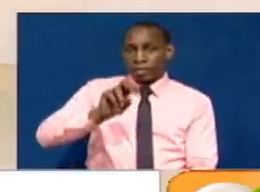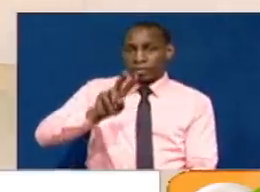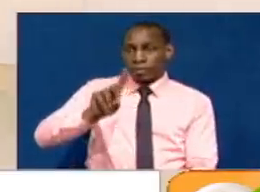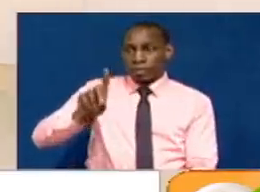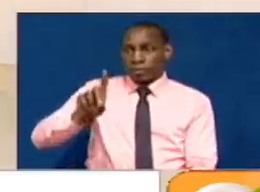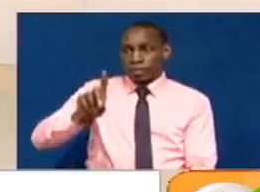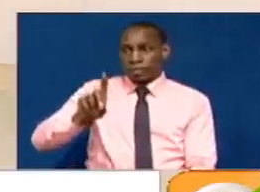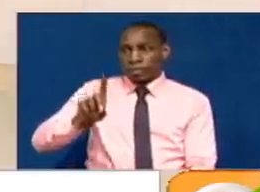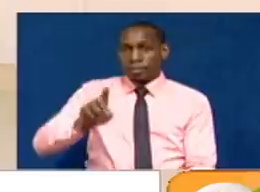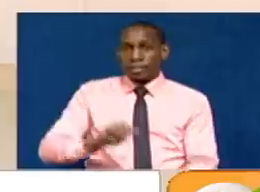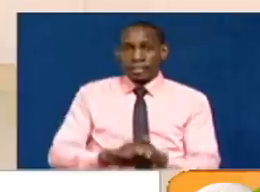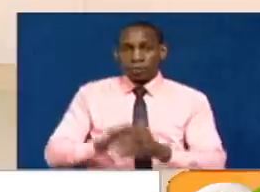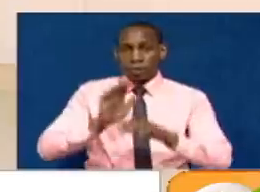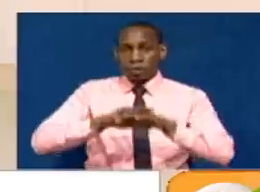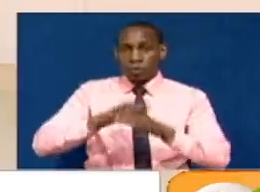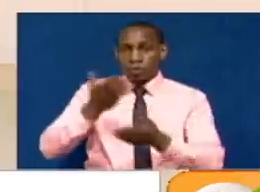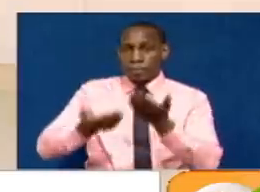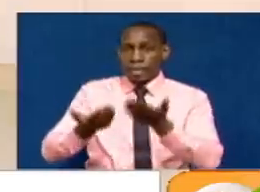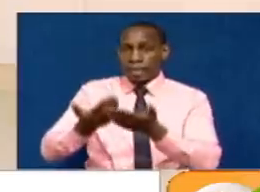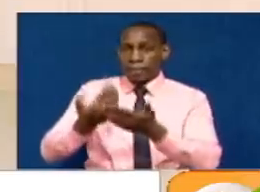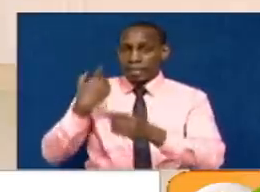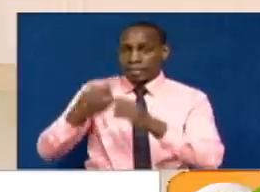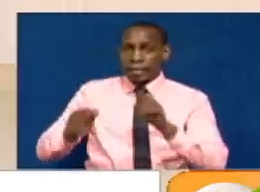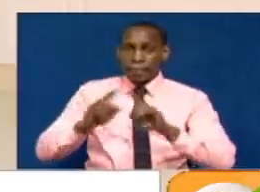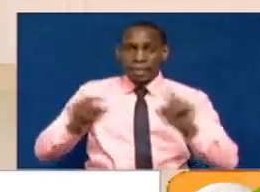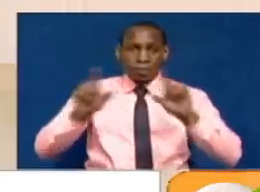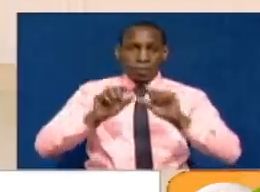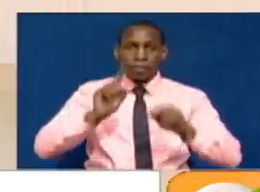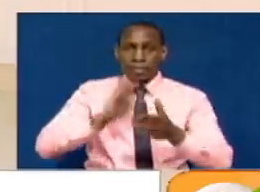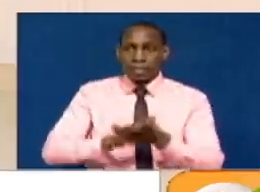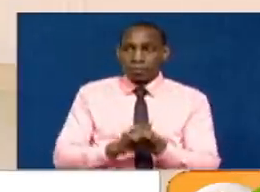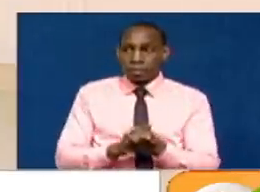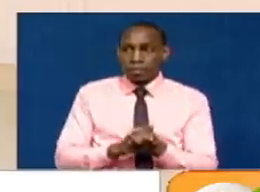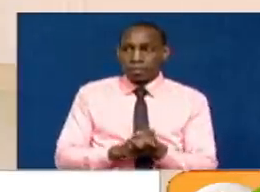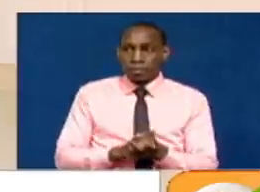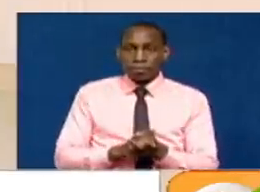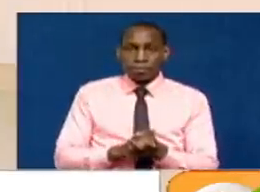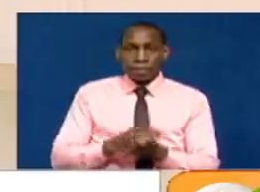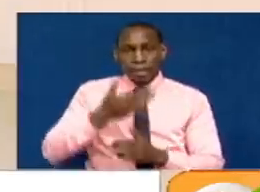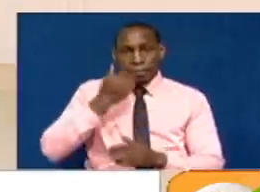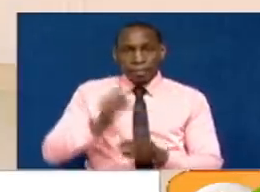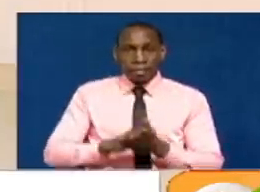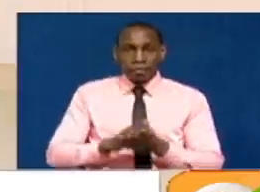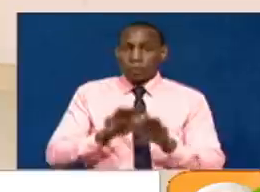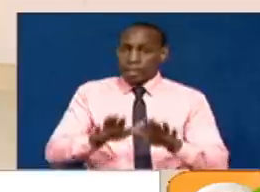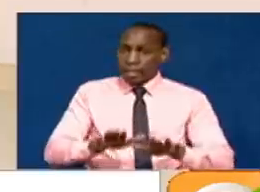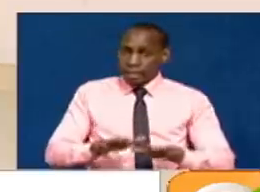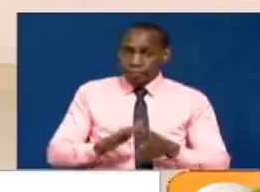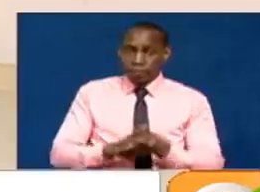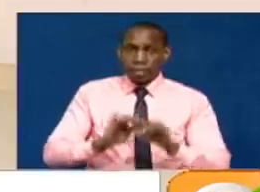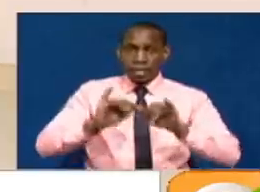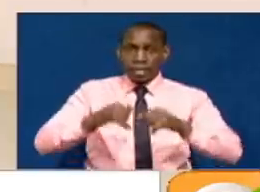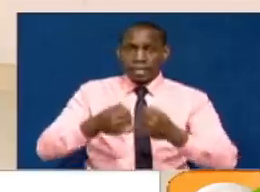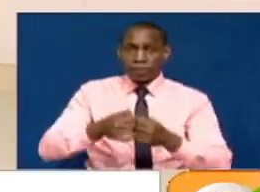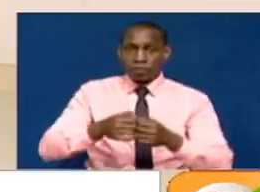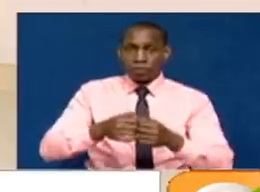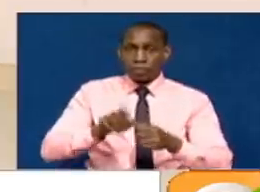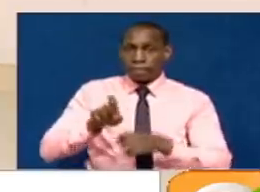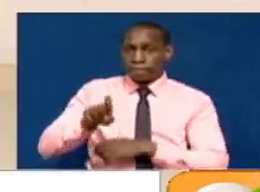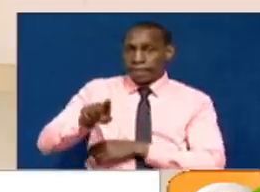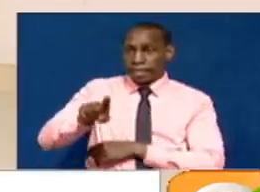2021 will have better tidings than last year. But like we've all said, vigilance, because There's a new variant, and